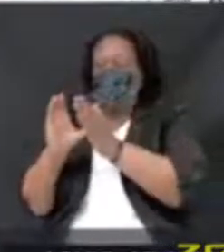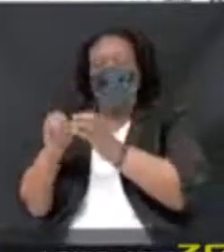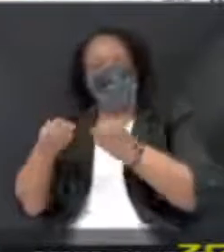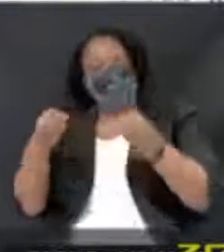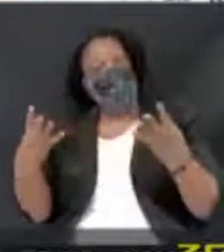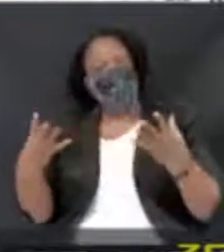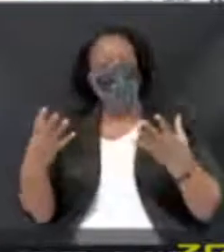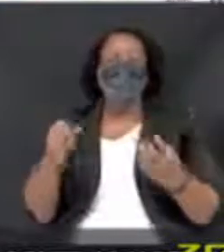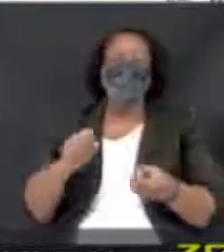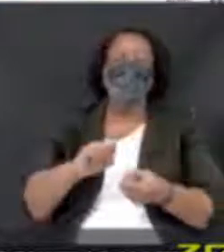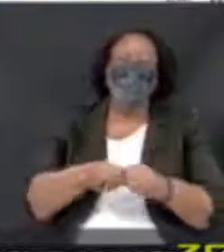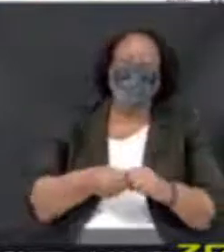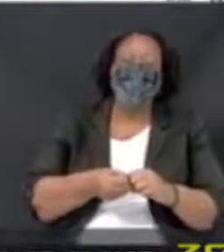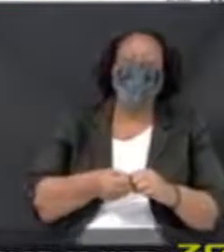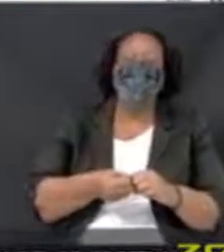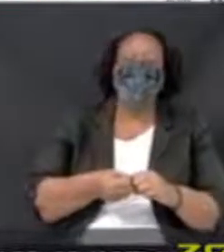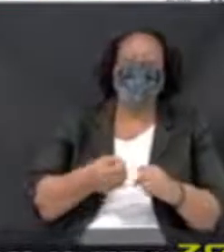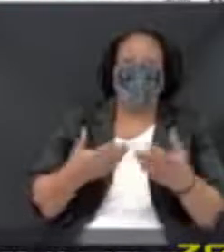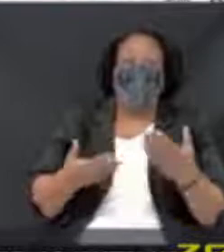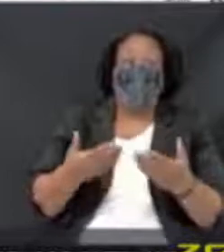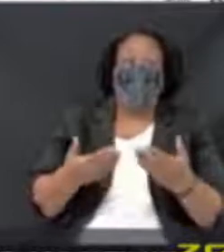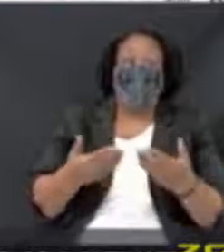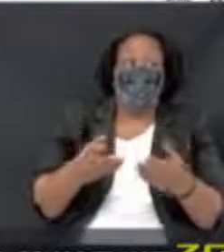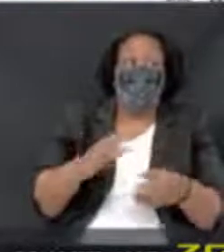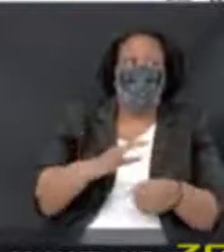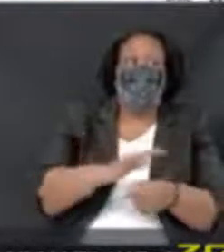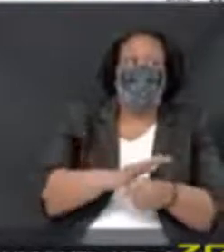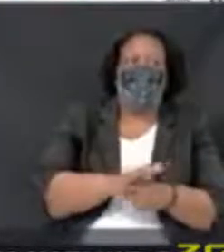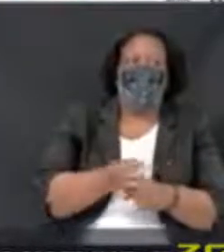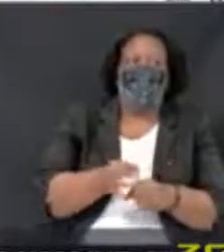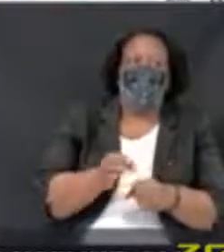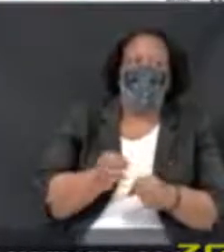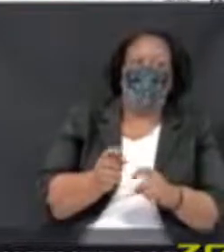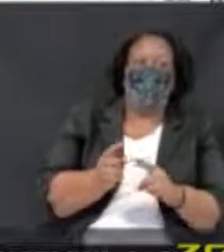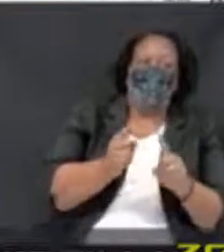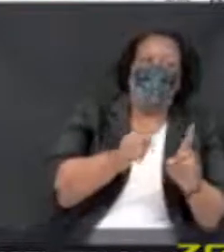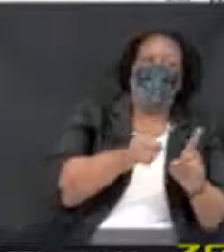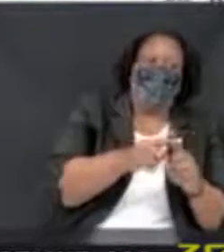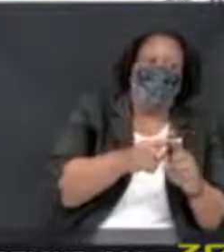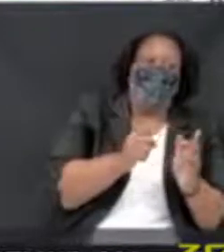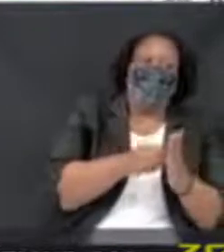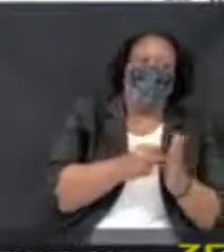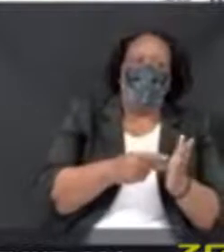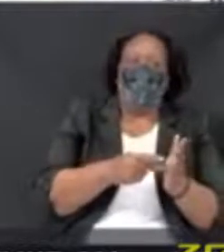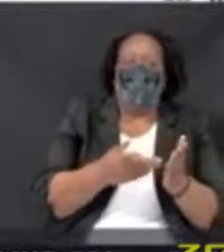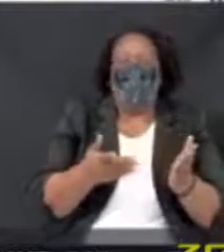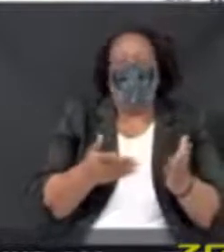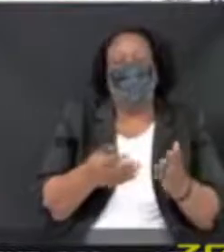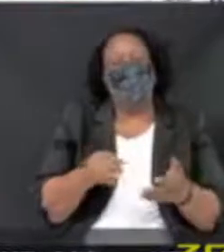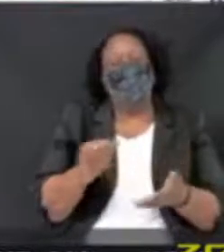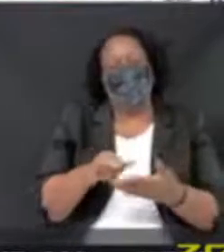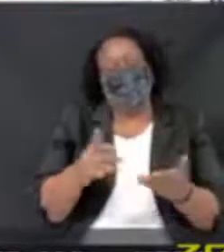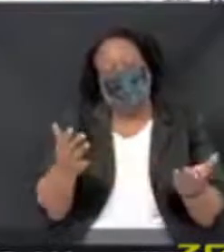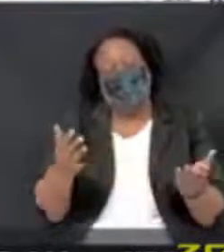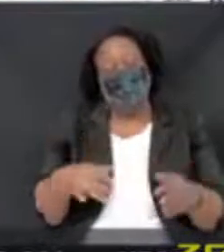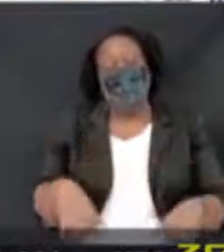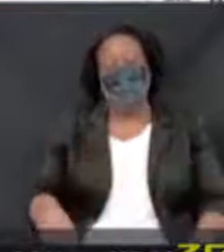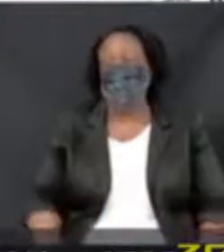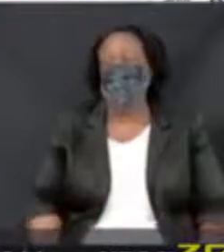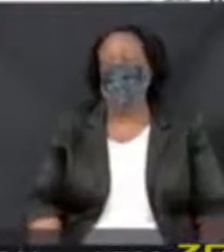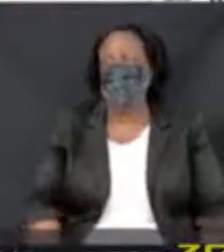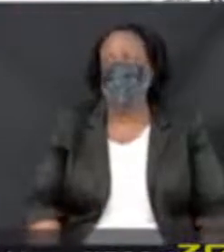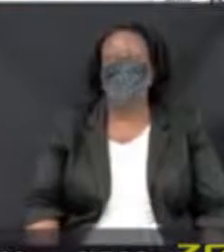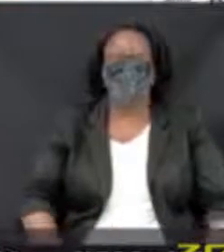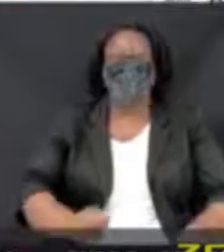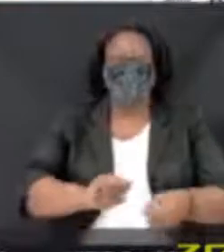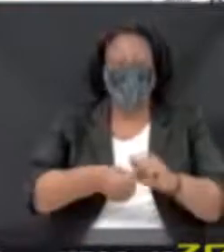events, those are events that can be super spreaders, and so we ask the persons in the different contact